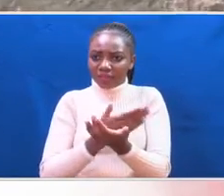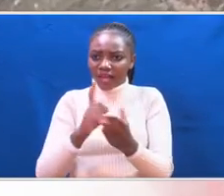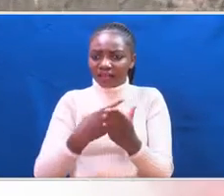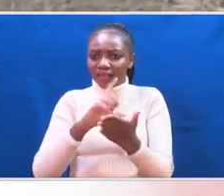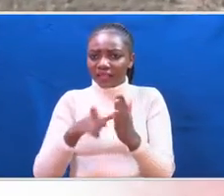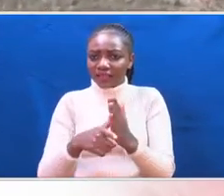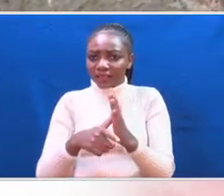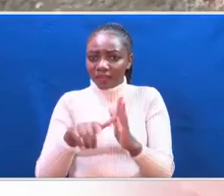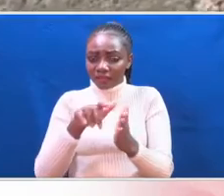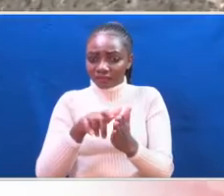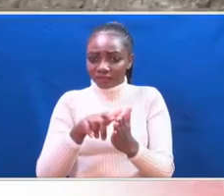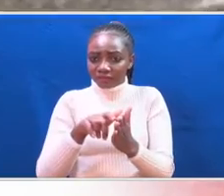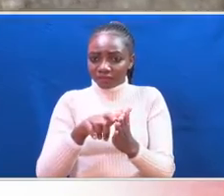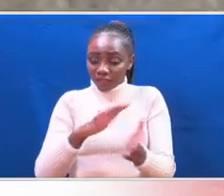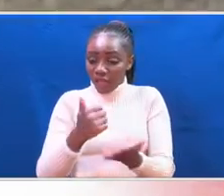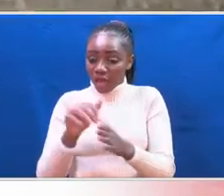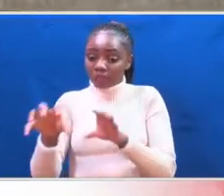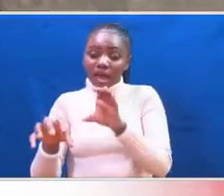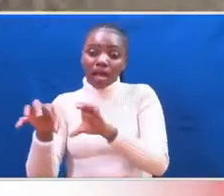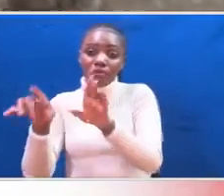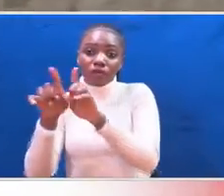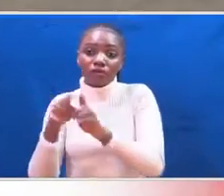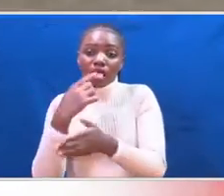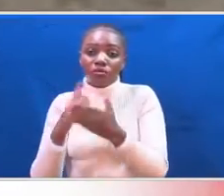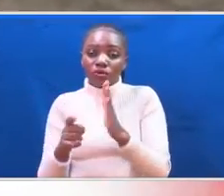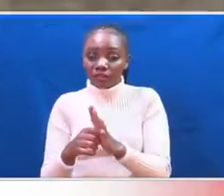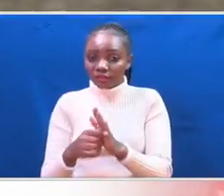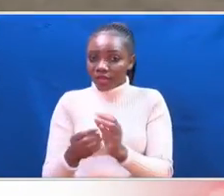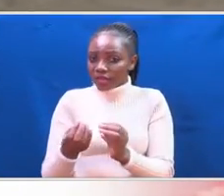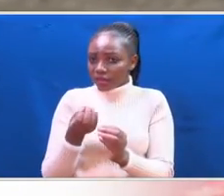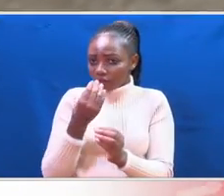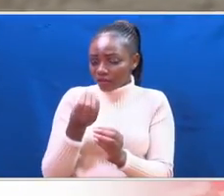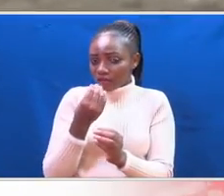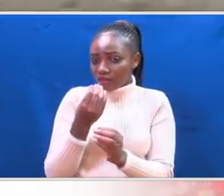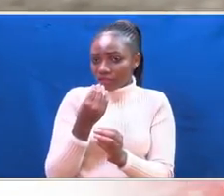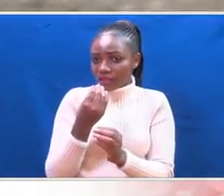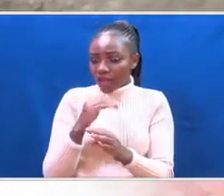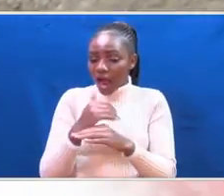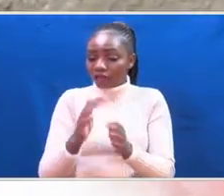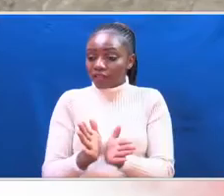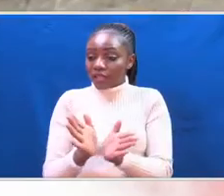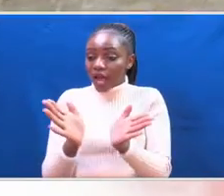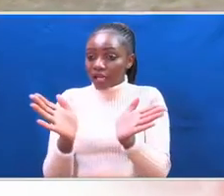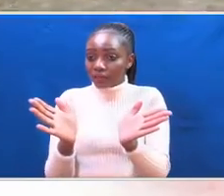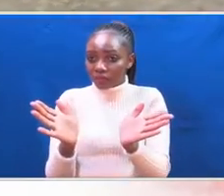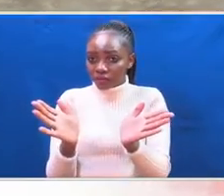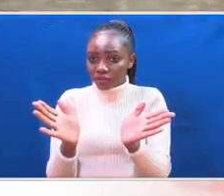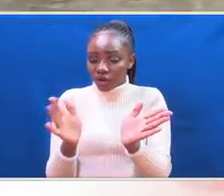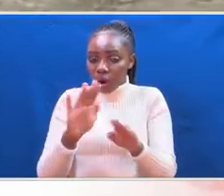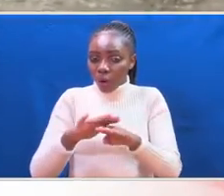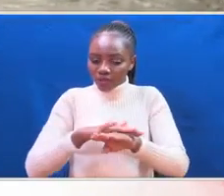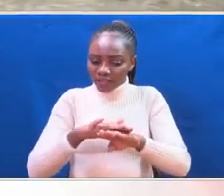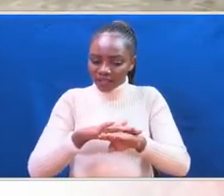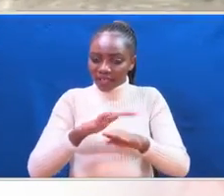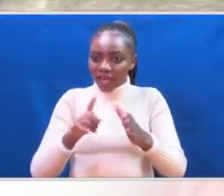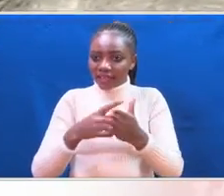is a blessing in disguise. Murara says the oak pecker bird feed on the worms after being exposed nearer the rhino's skin. In